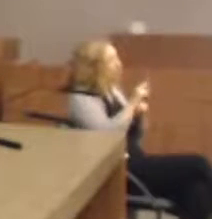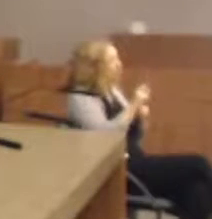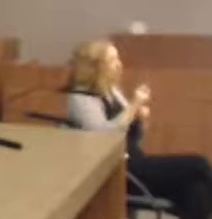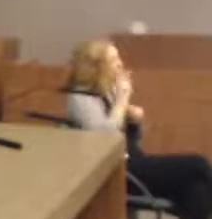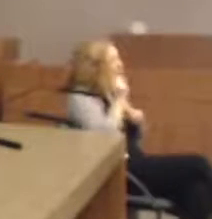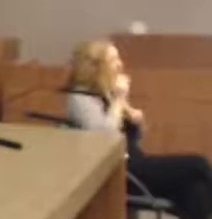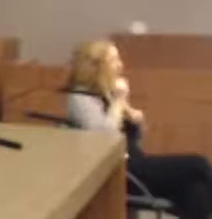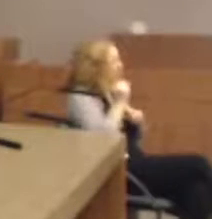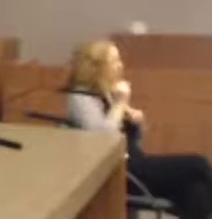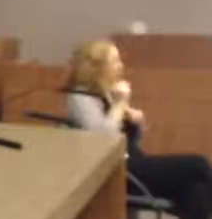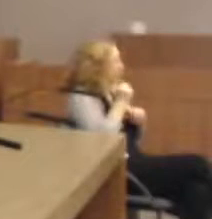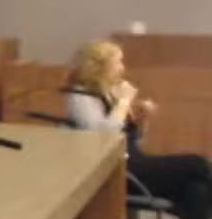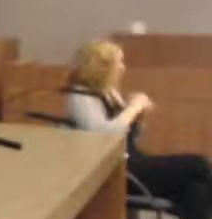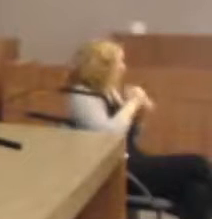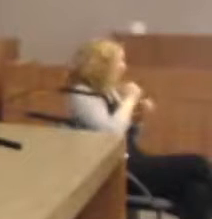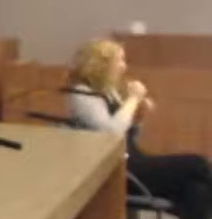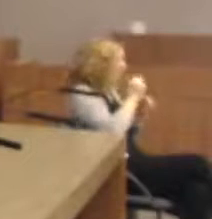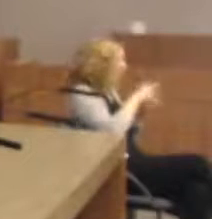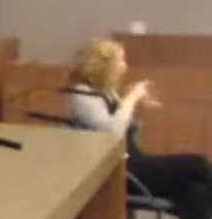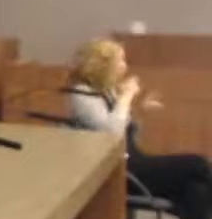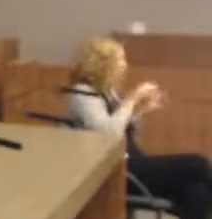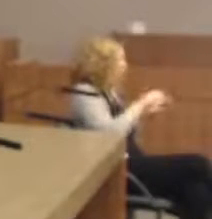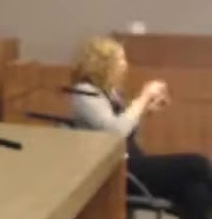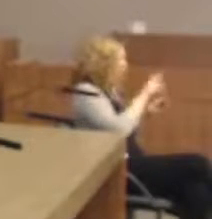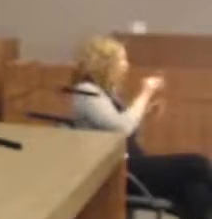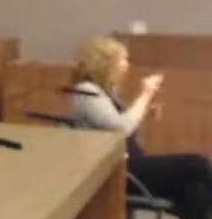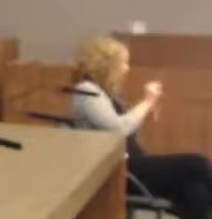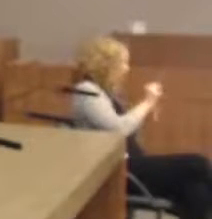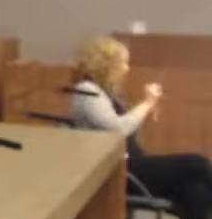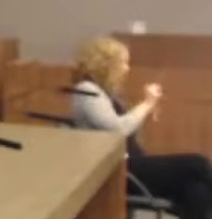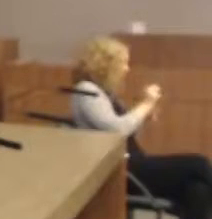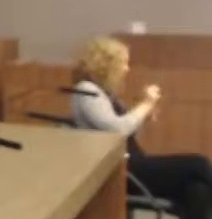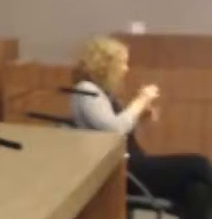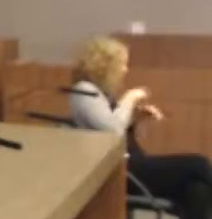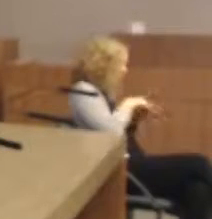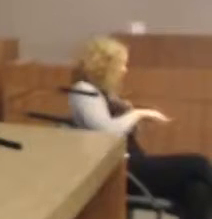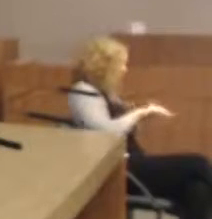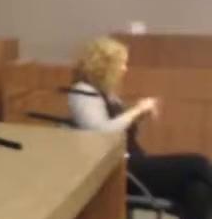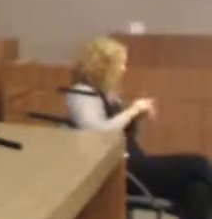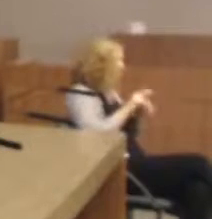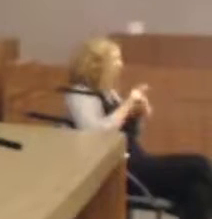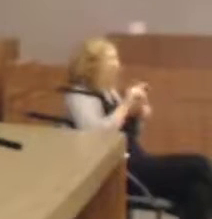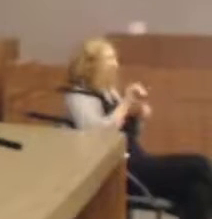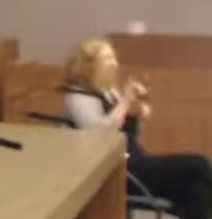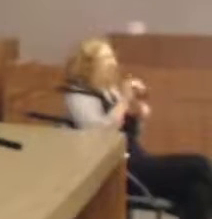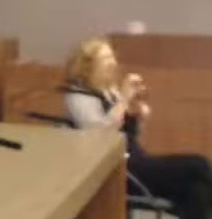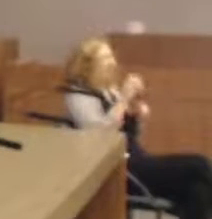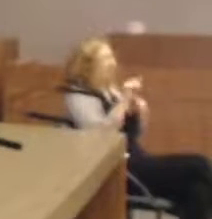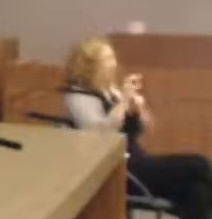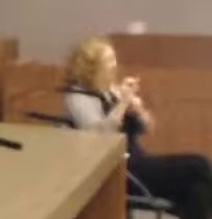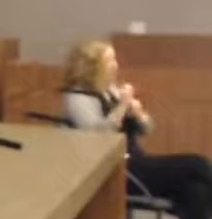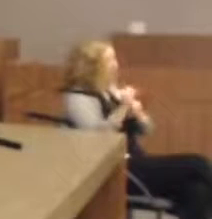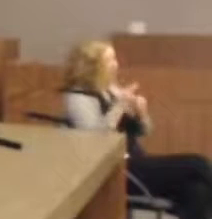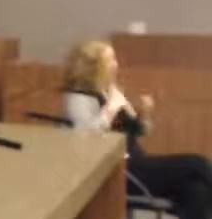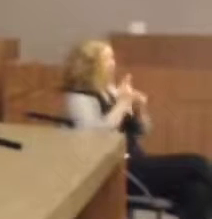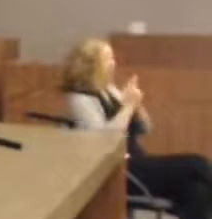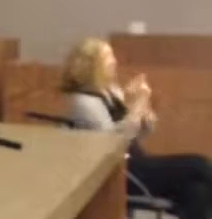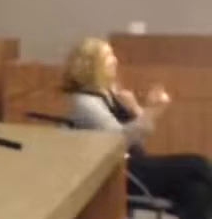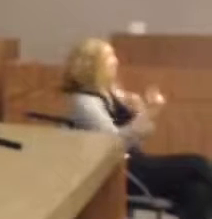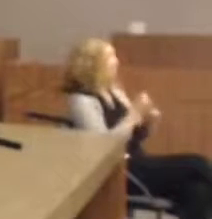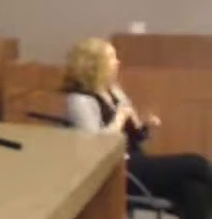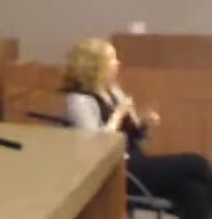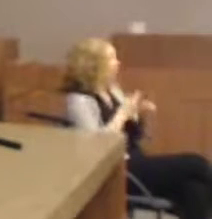perpetrators coming in, it's the victims. But our systems have set it up that we are also distancing ourselves from the victim. So we have to fix